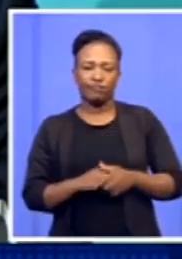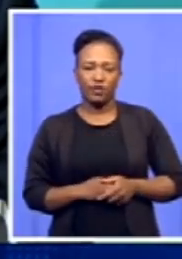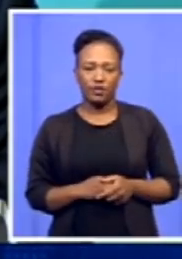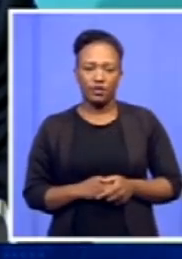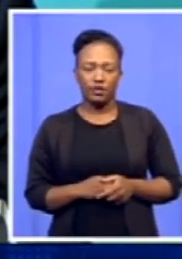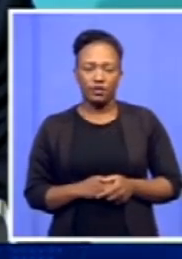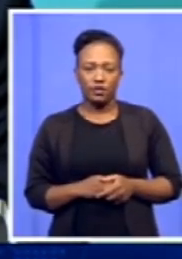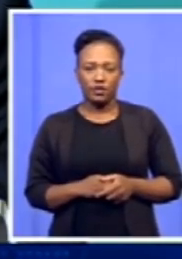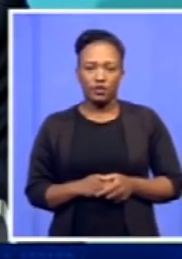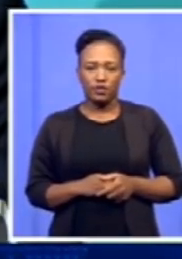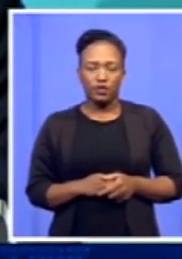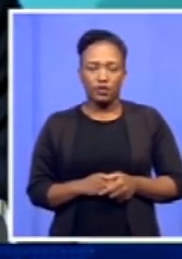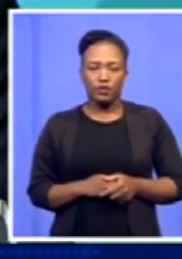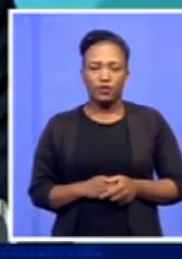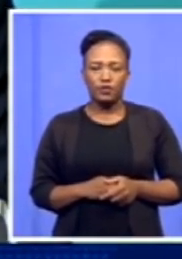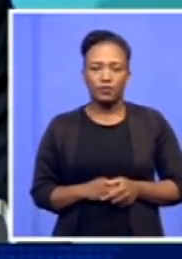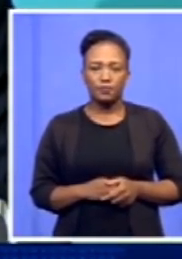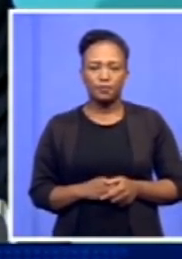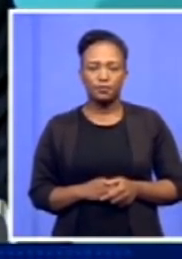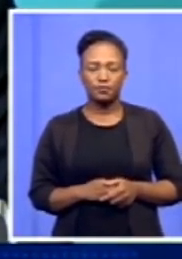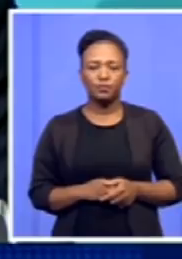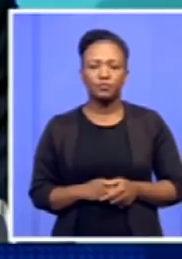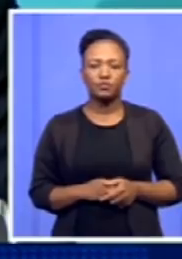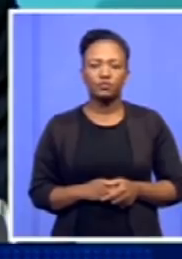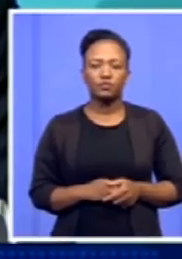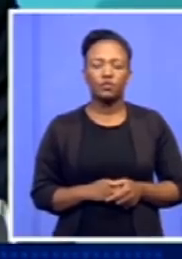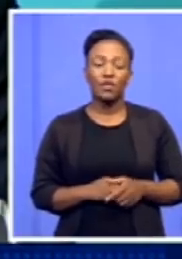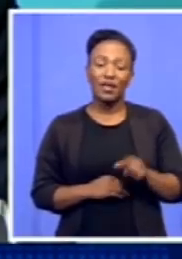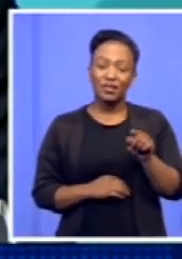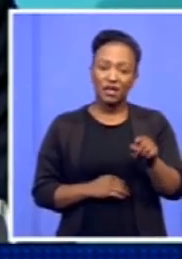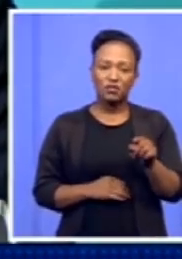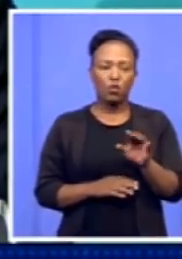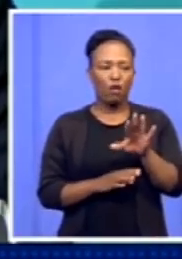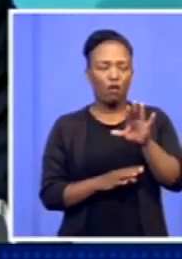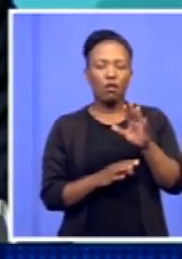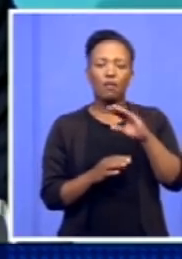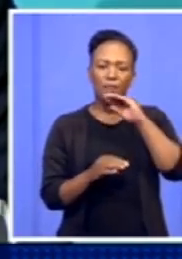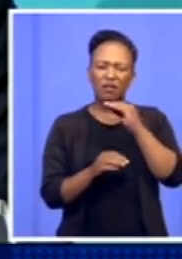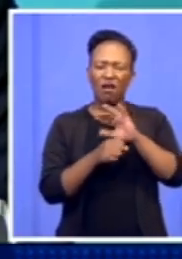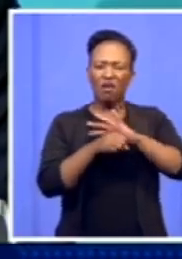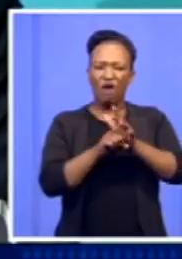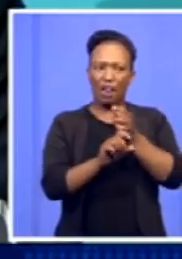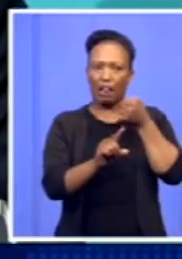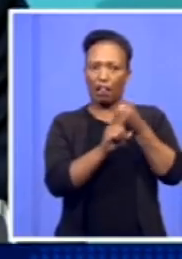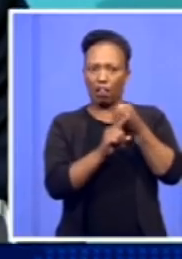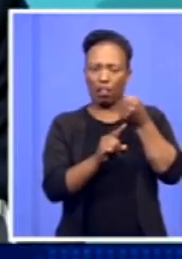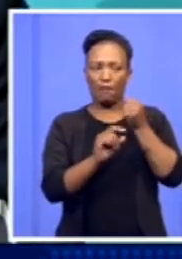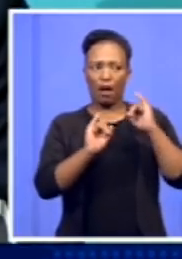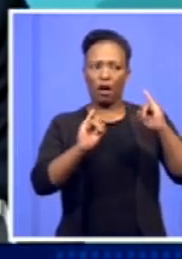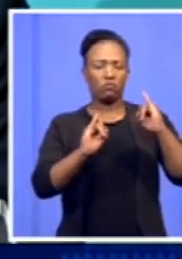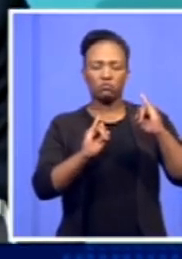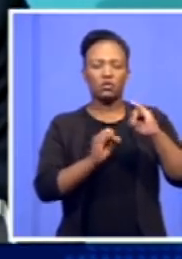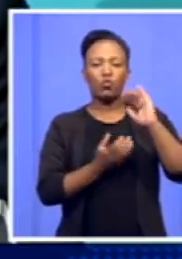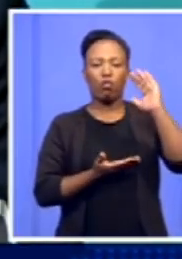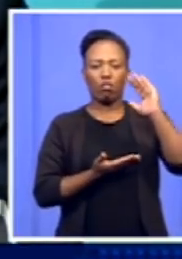In the long term, this will lessen the impact of the pandemic. And